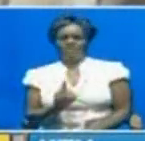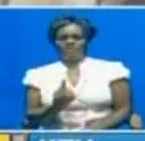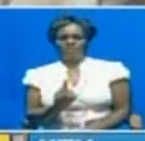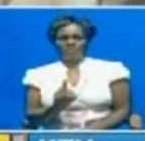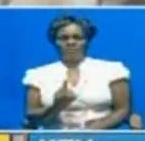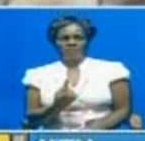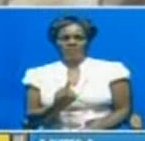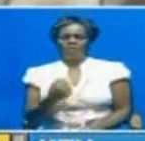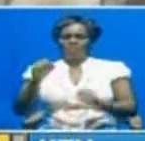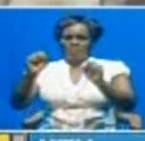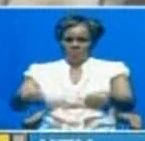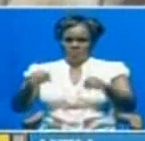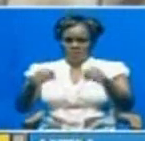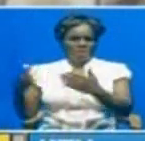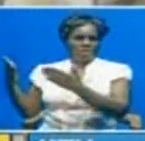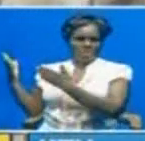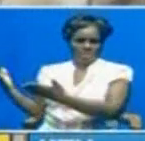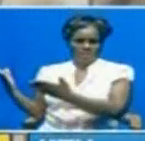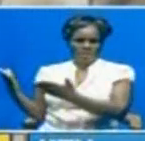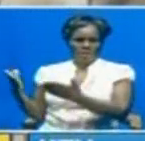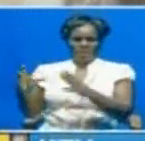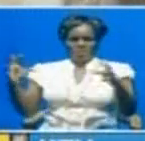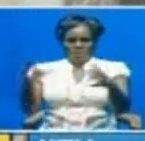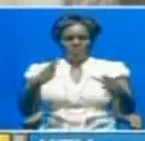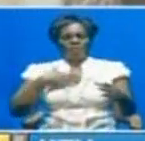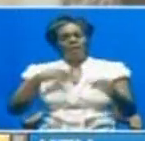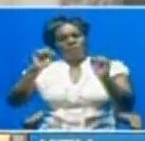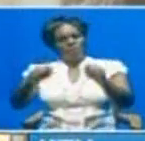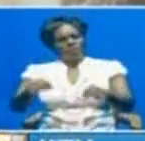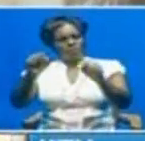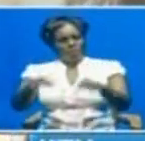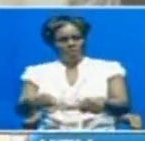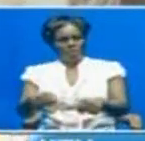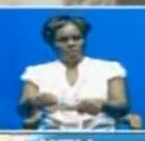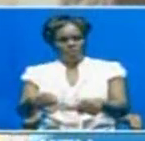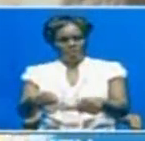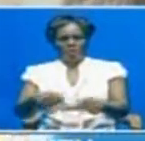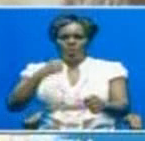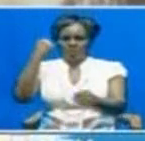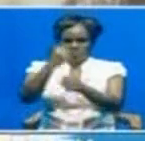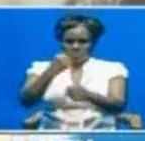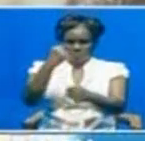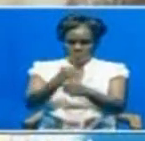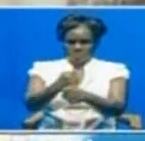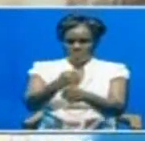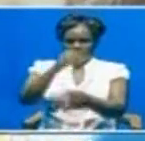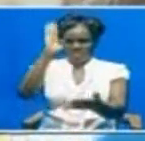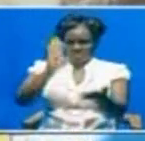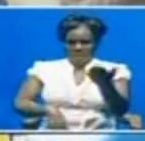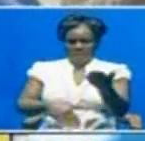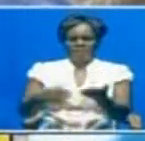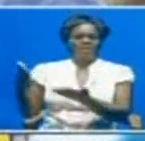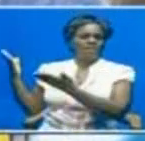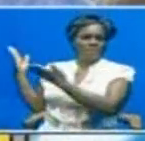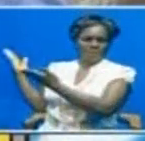vile tuna uwezo hapa na watu wangu, tunaweza kufanya kazi kushinda ambayo unaona